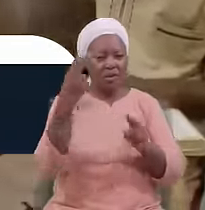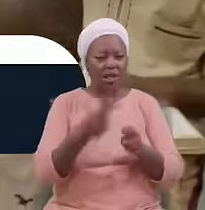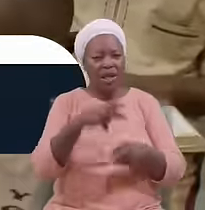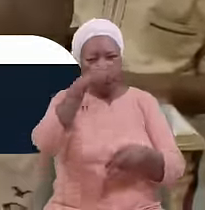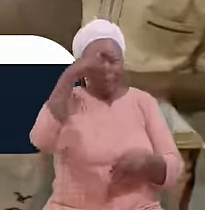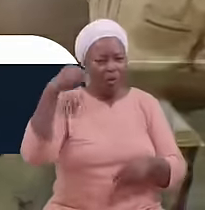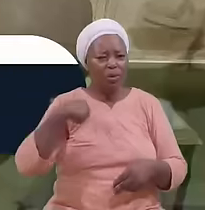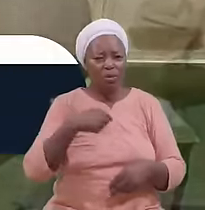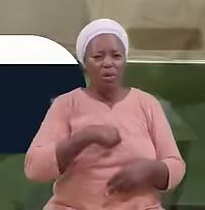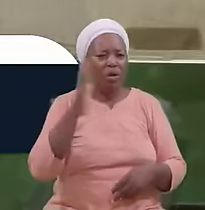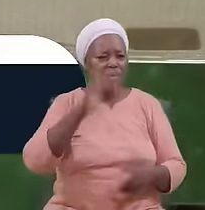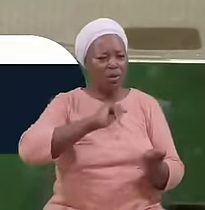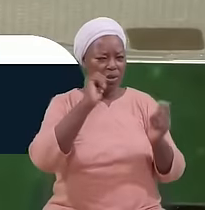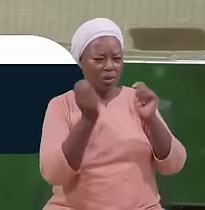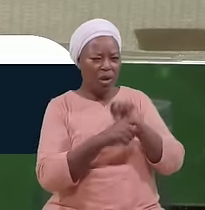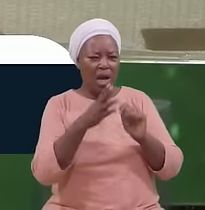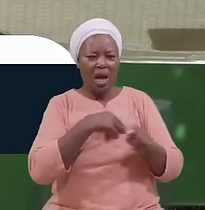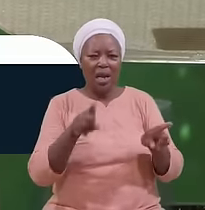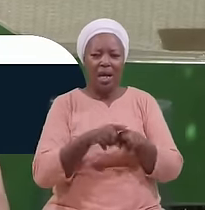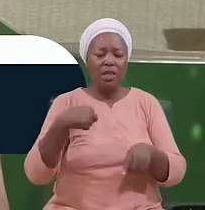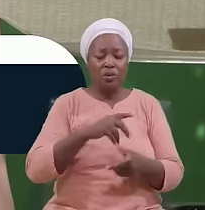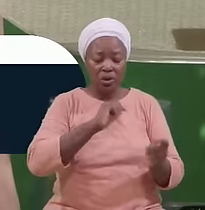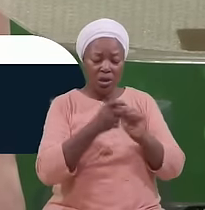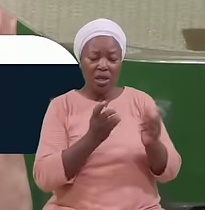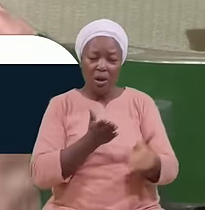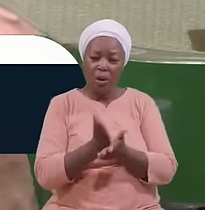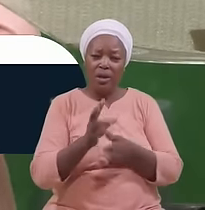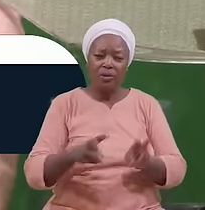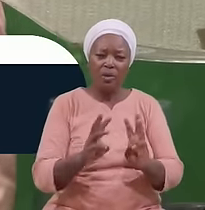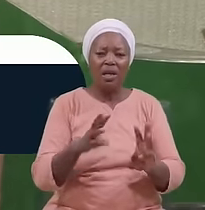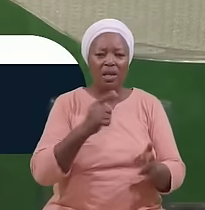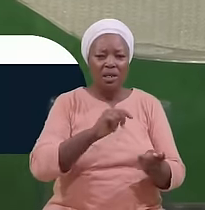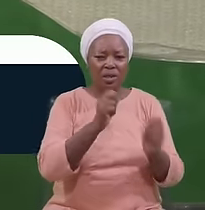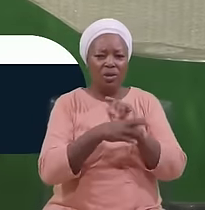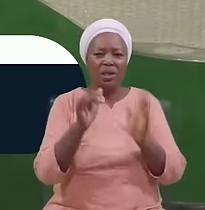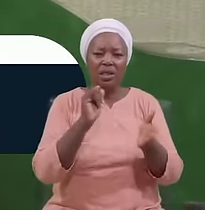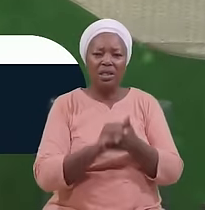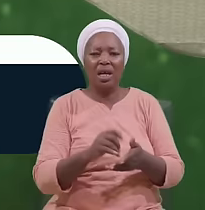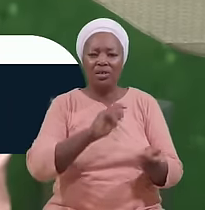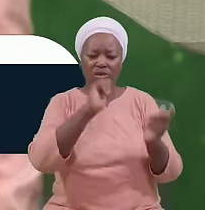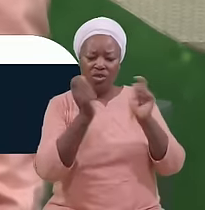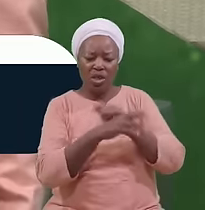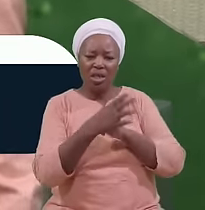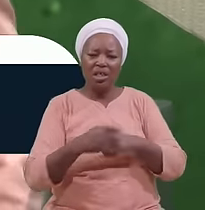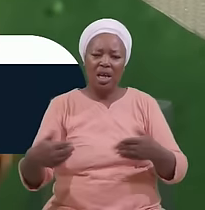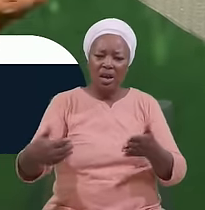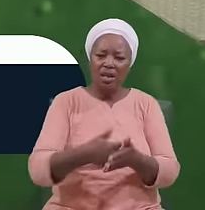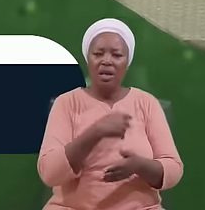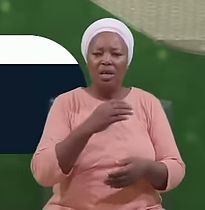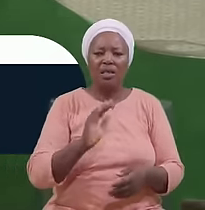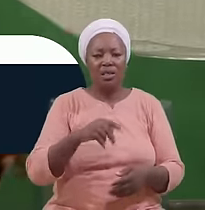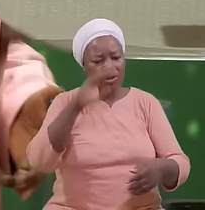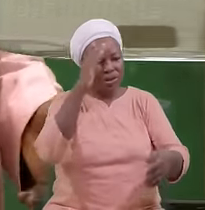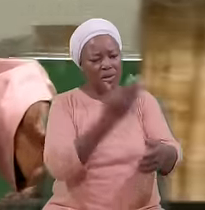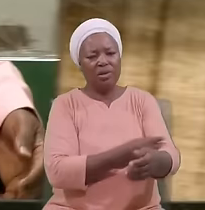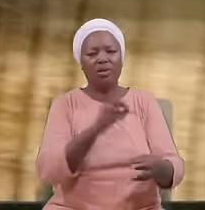as we turn in the right direction, the turning that resets and refines its sons. Look